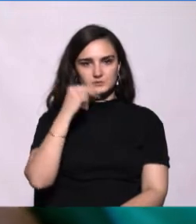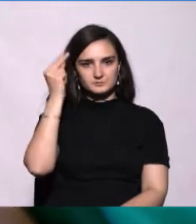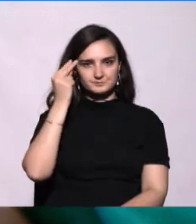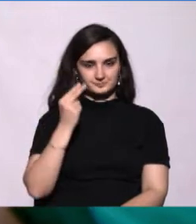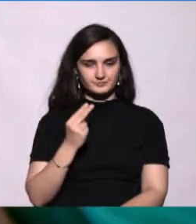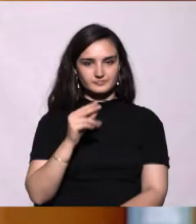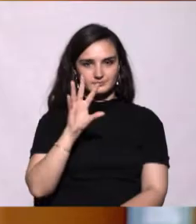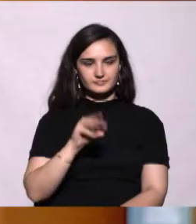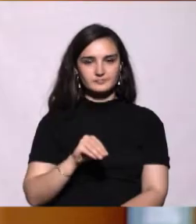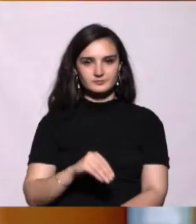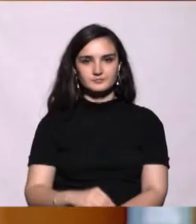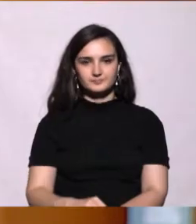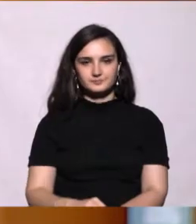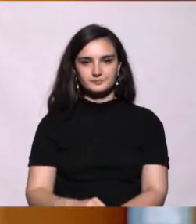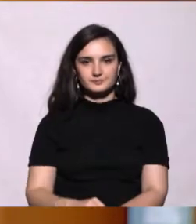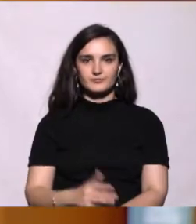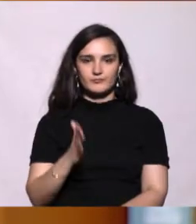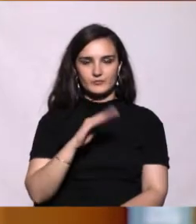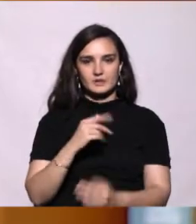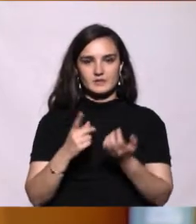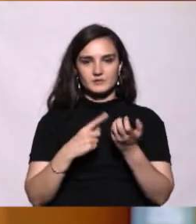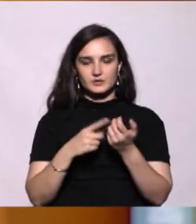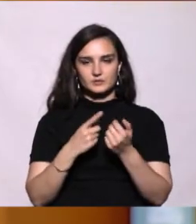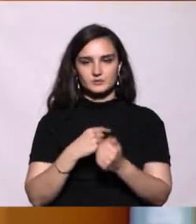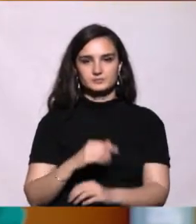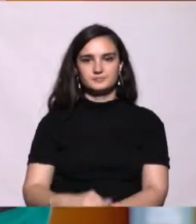Peradi pankrebia. And let's count together.